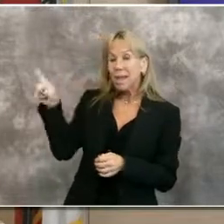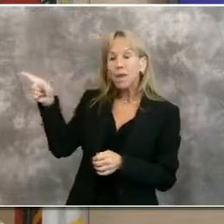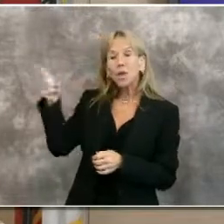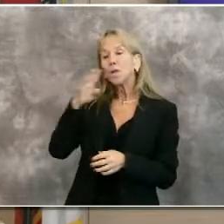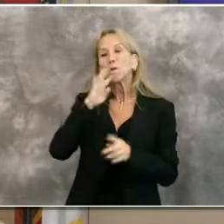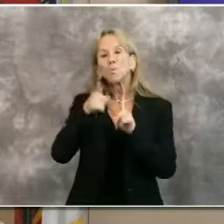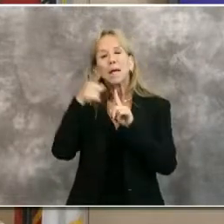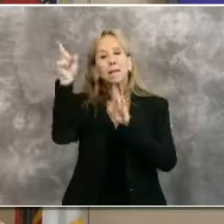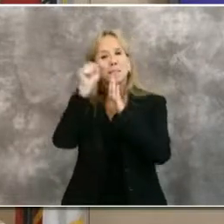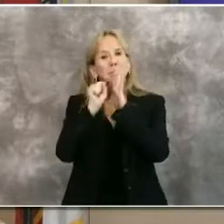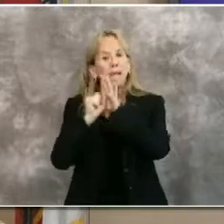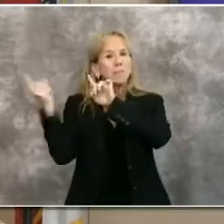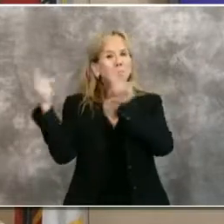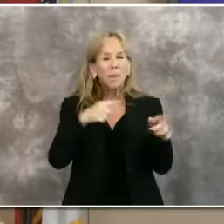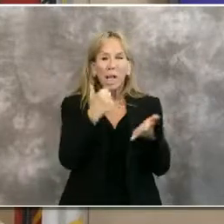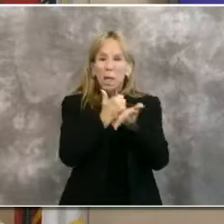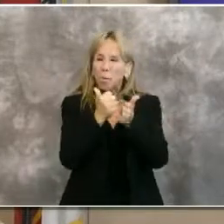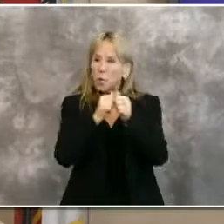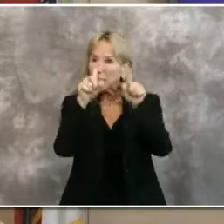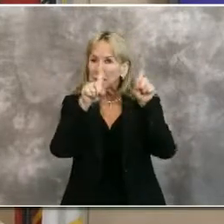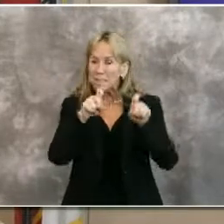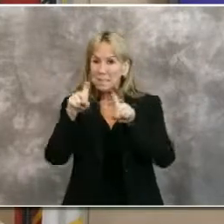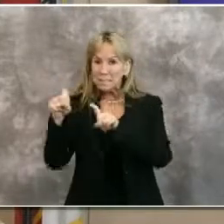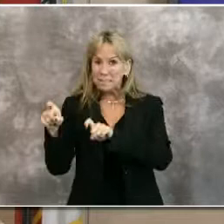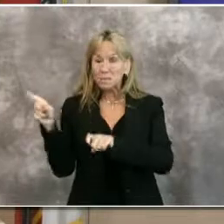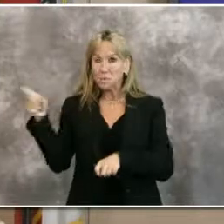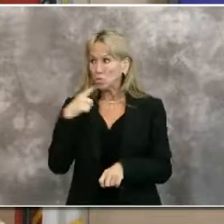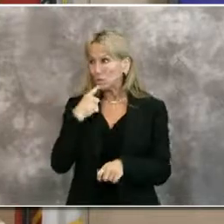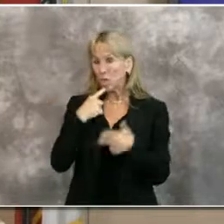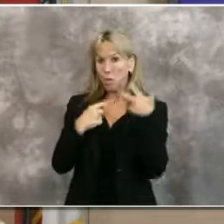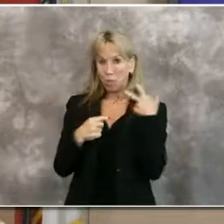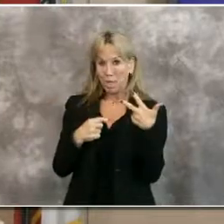they were helping with testing, so it's three nursing